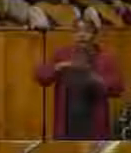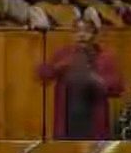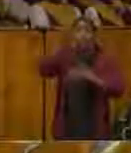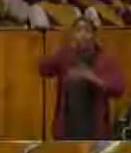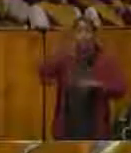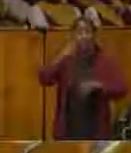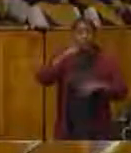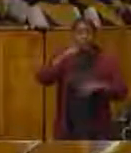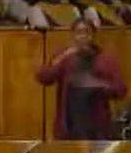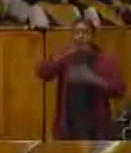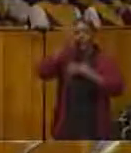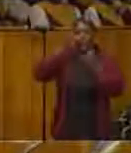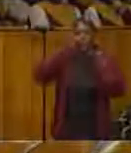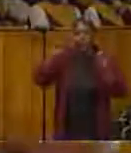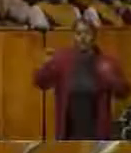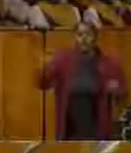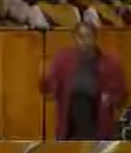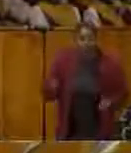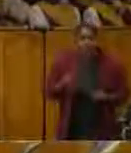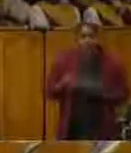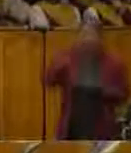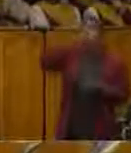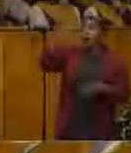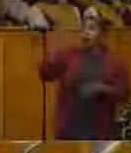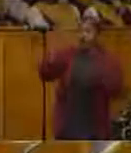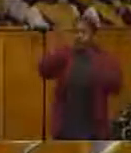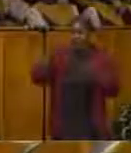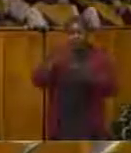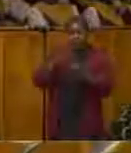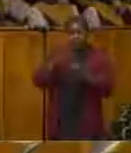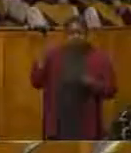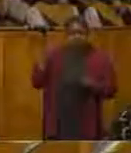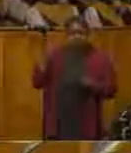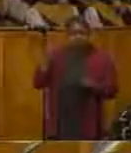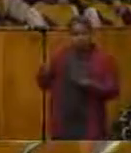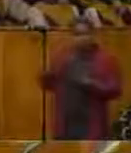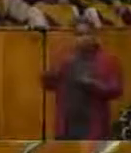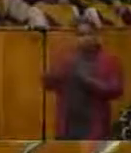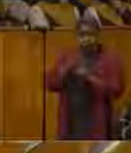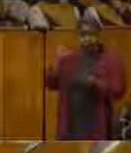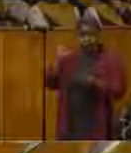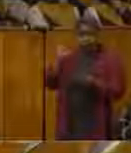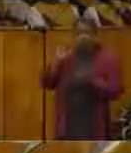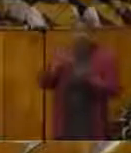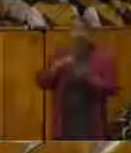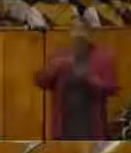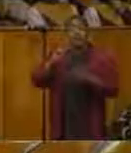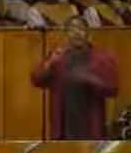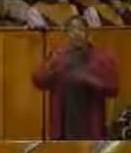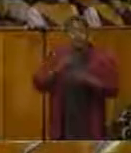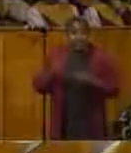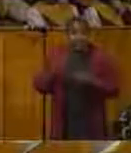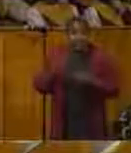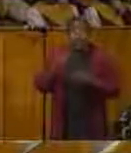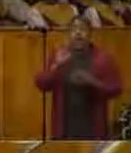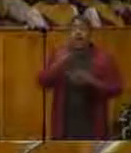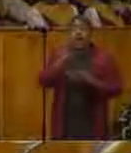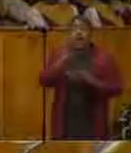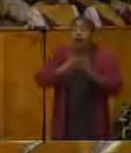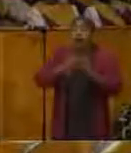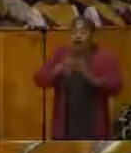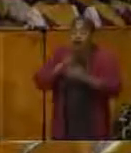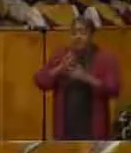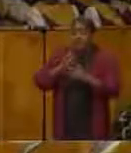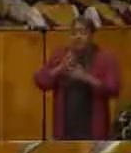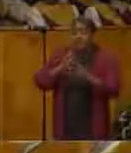nothing. So God steps back. And then God will take his hand off